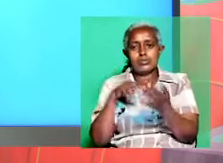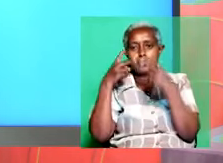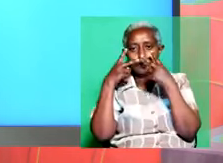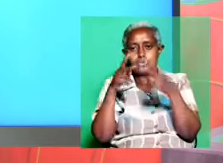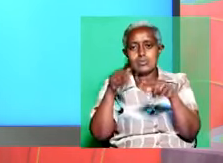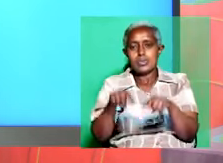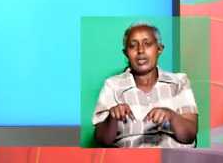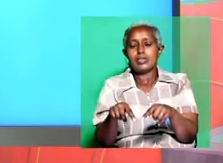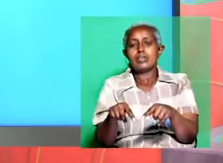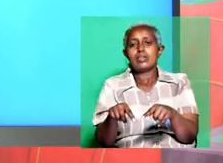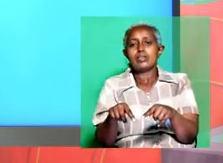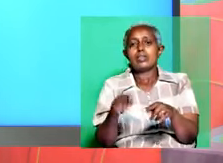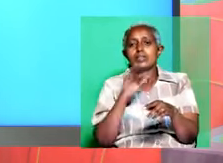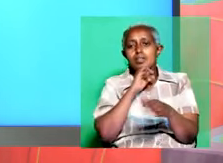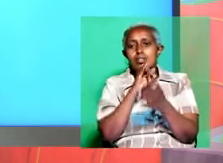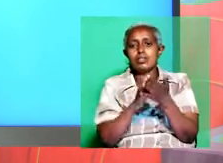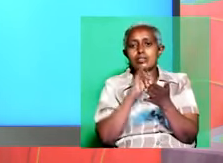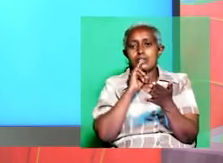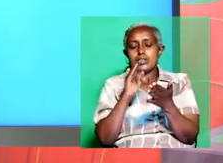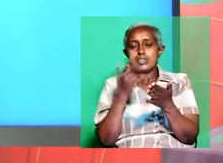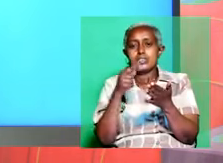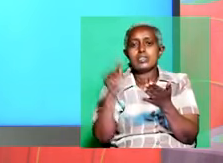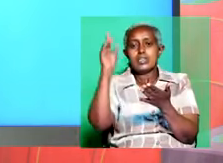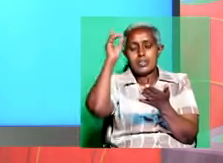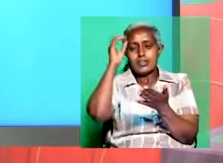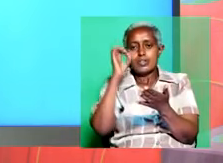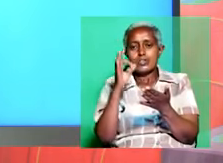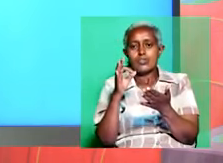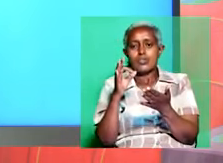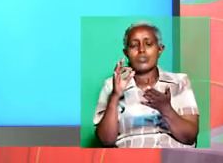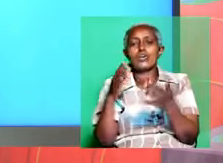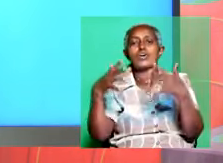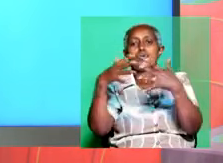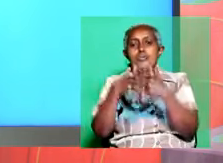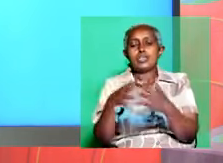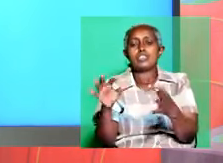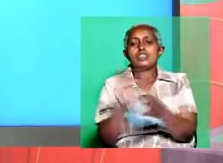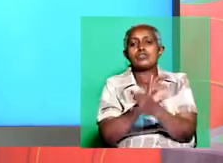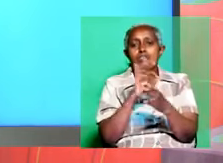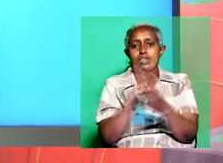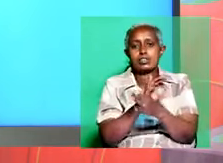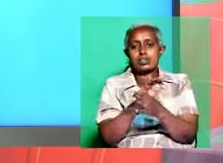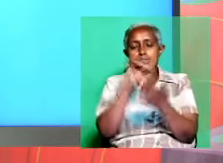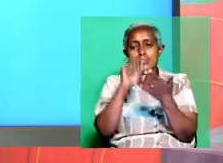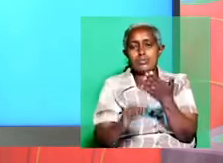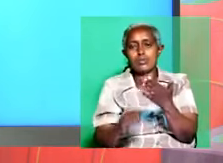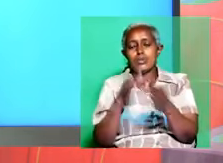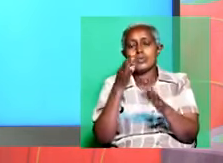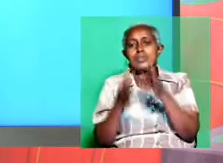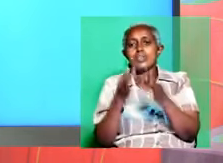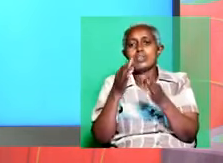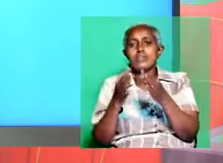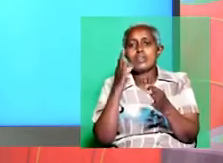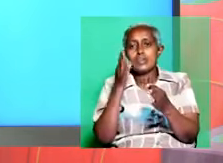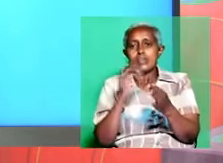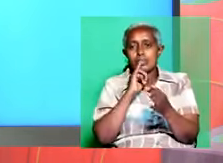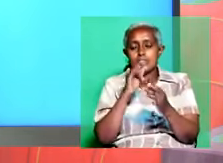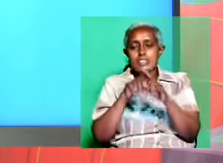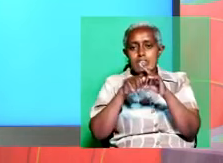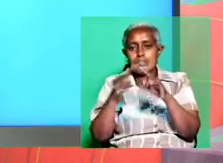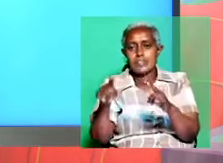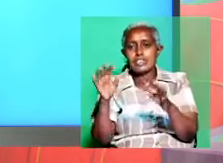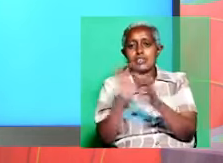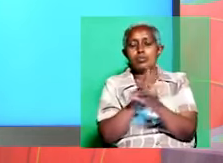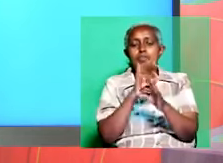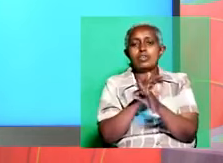today is the derivative of a combination function. So, if f is a